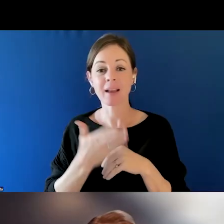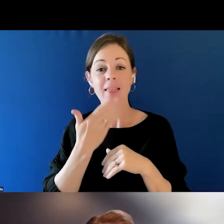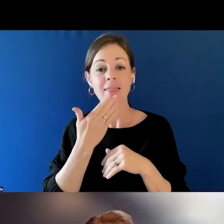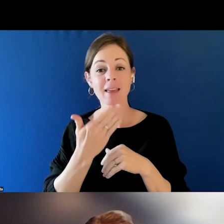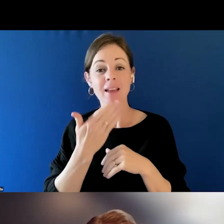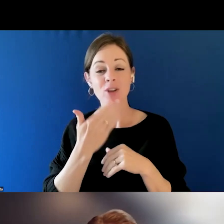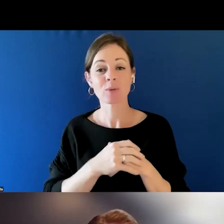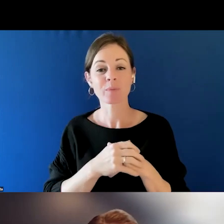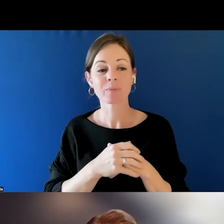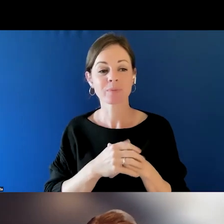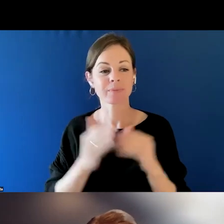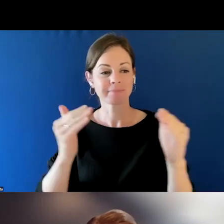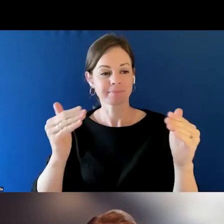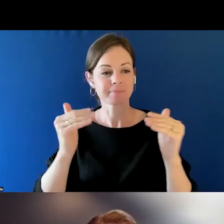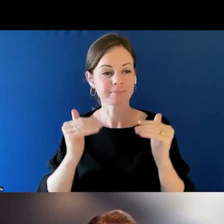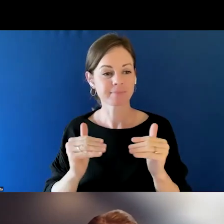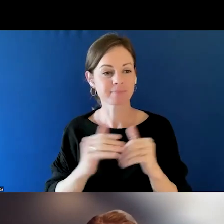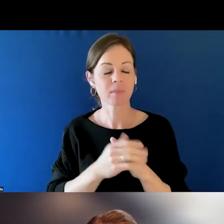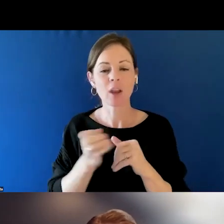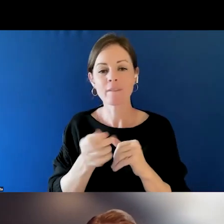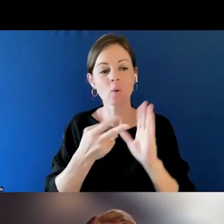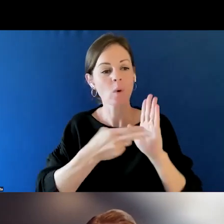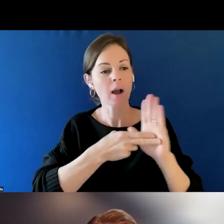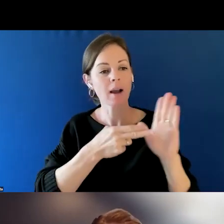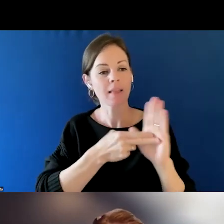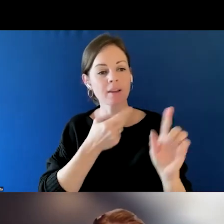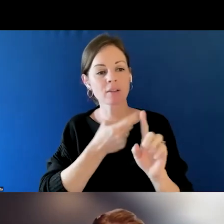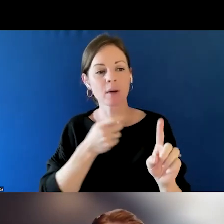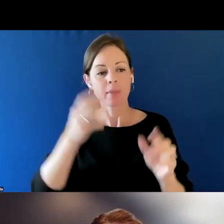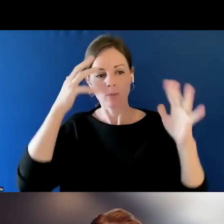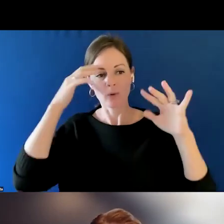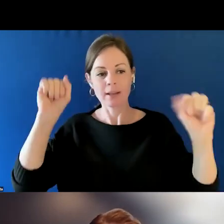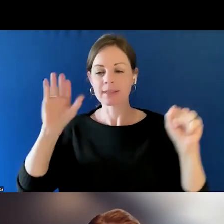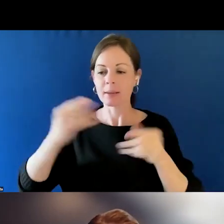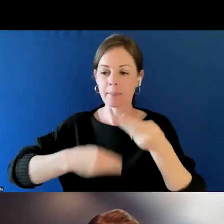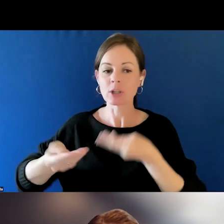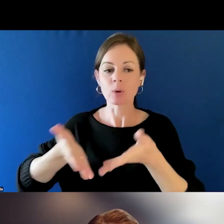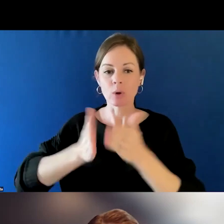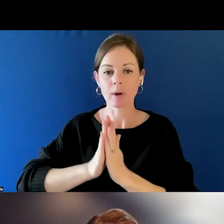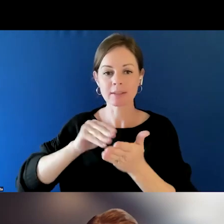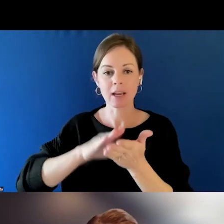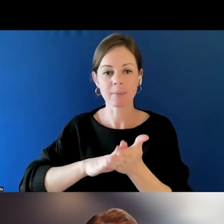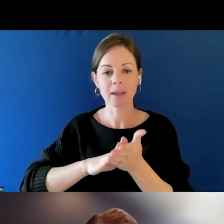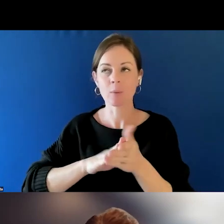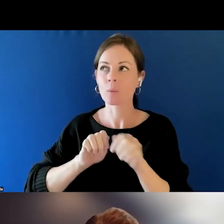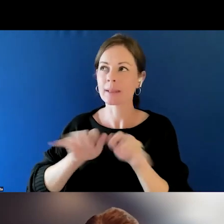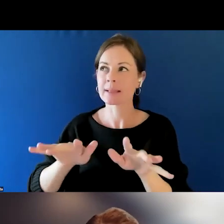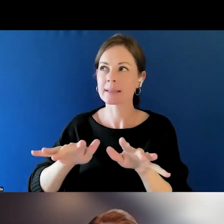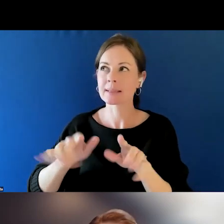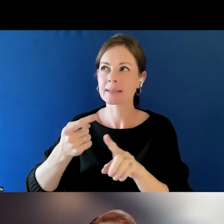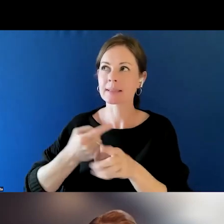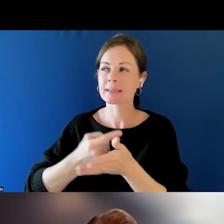if we go to the next slide, just a few highlights from the president's budget request document that was released last